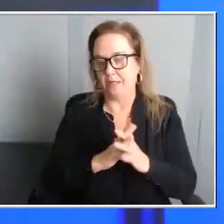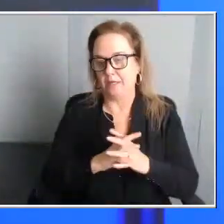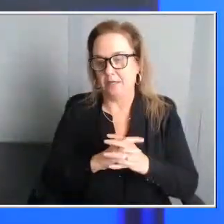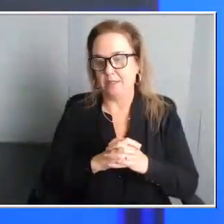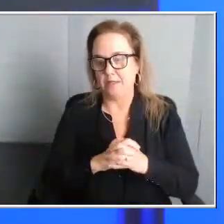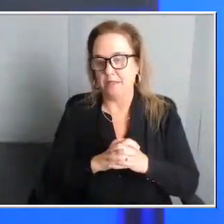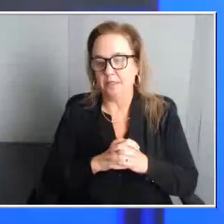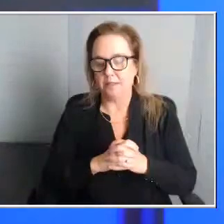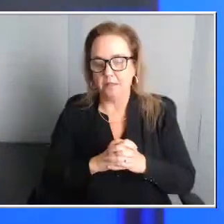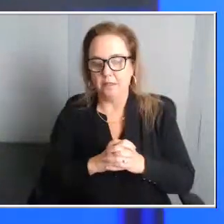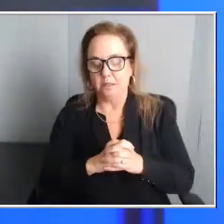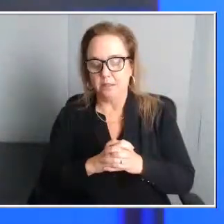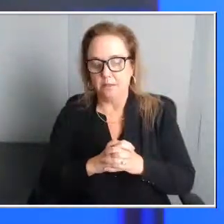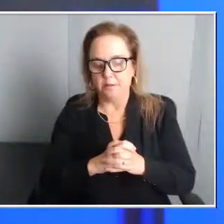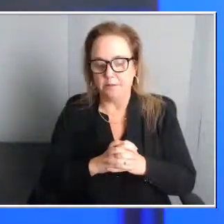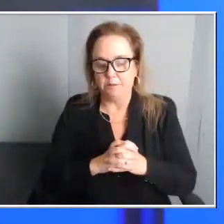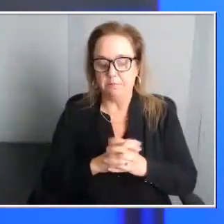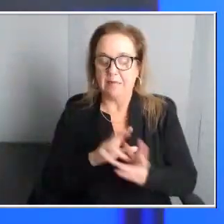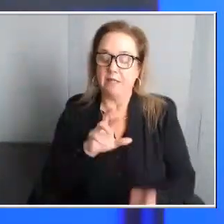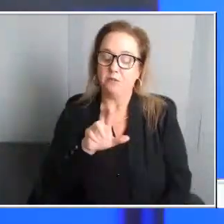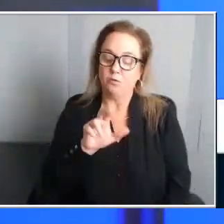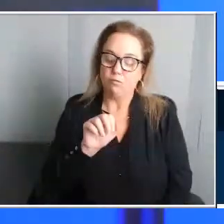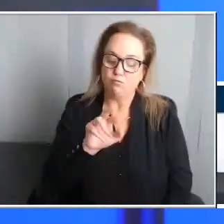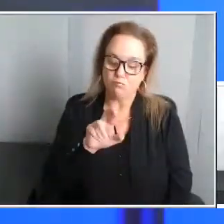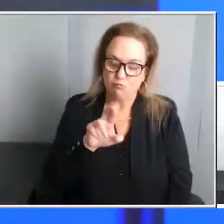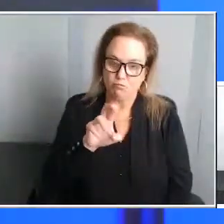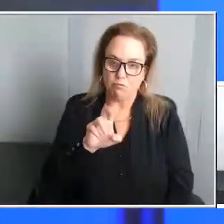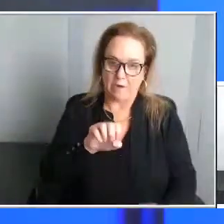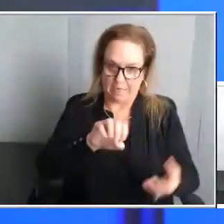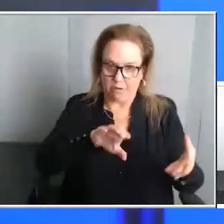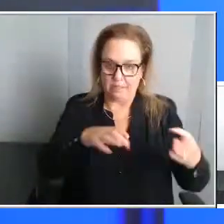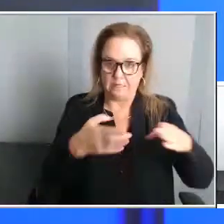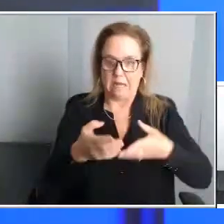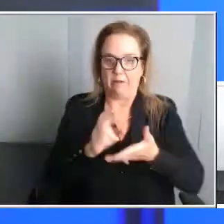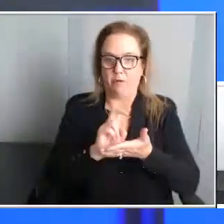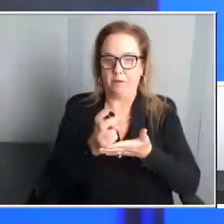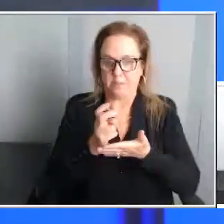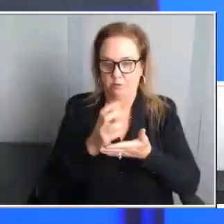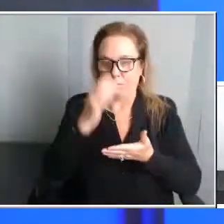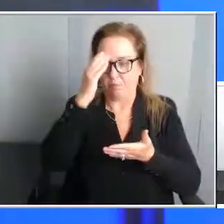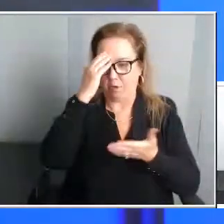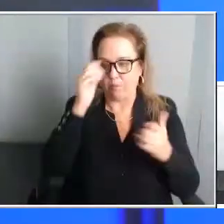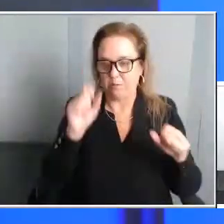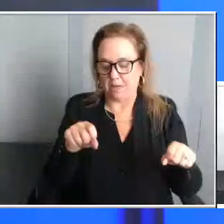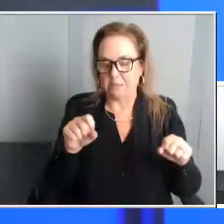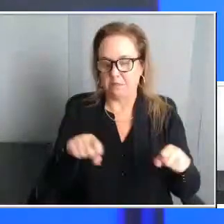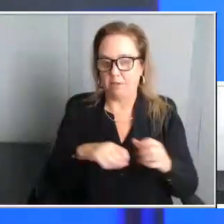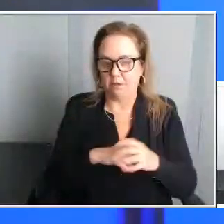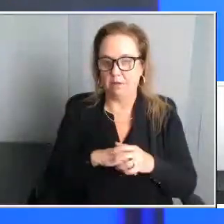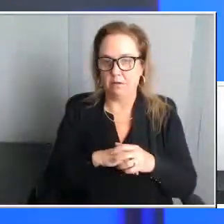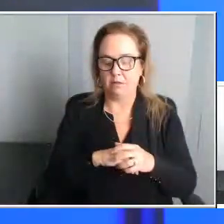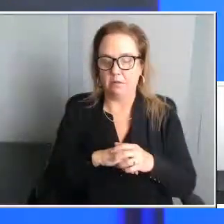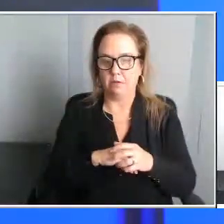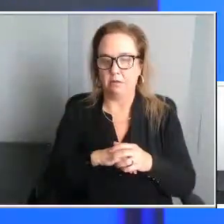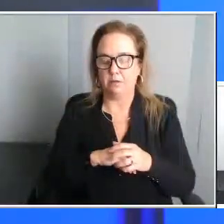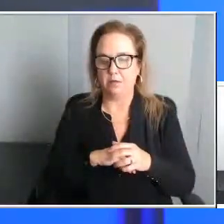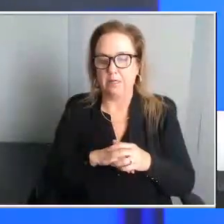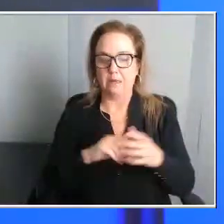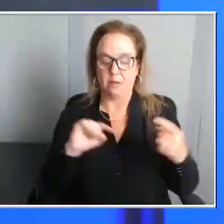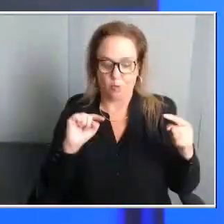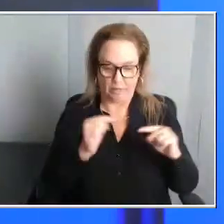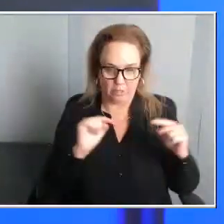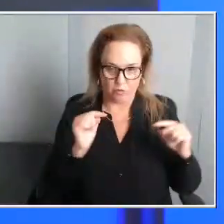It is rare to die from a seizure, but we know it's possible, both through injuries